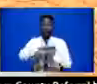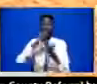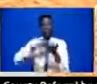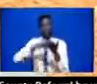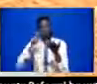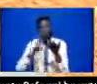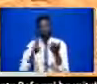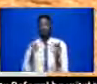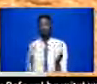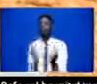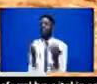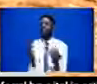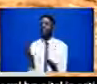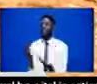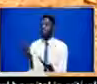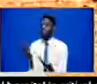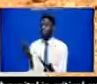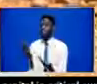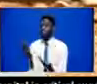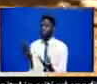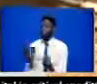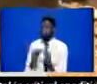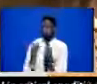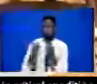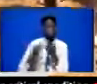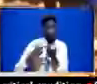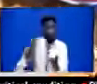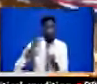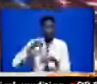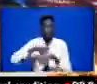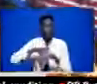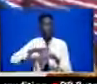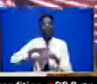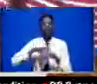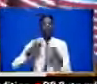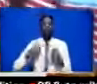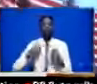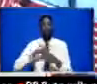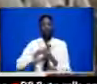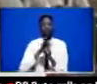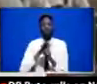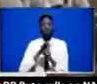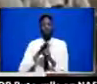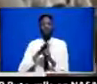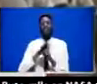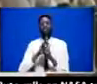been excavated during the COVID-19 lockdowns when the world went silent.